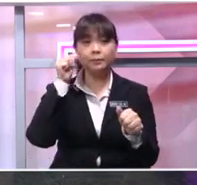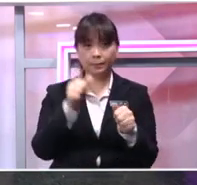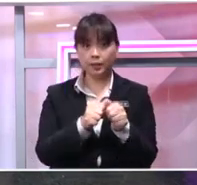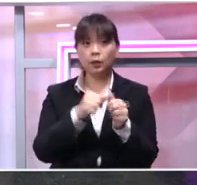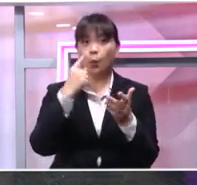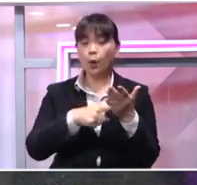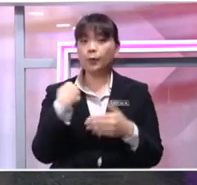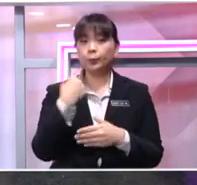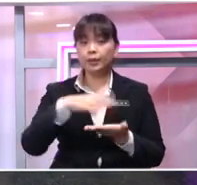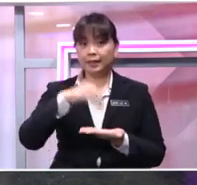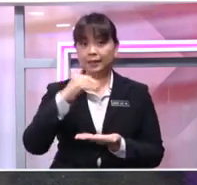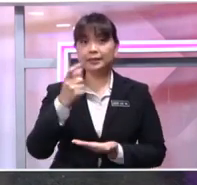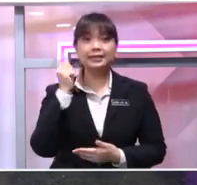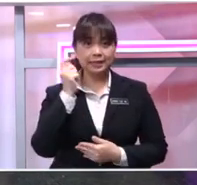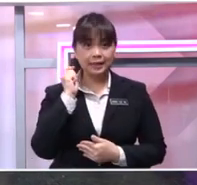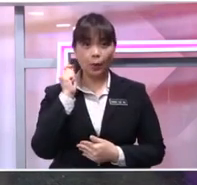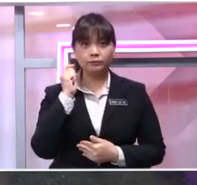Fazrina and Hanis?